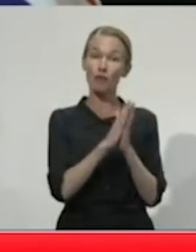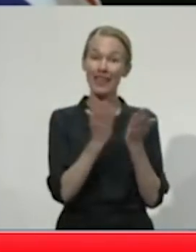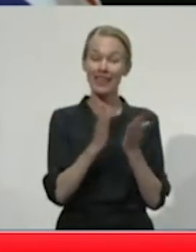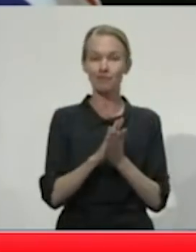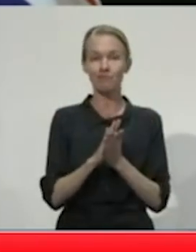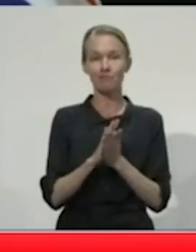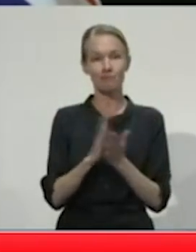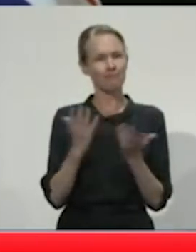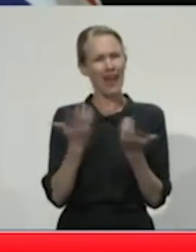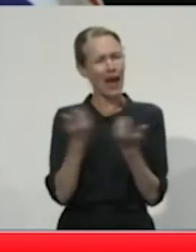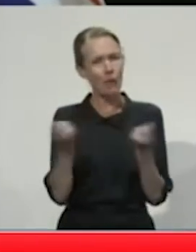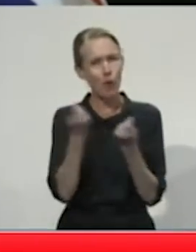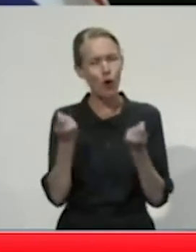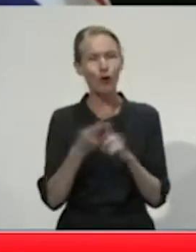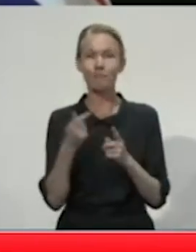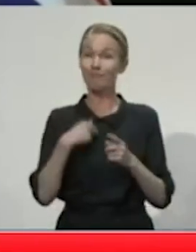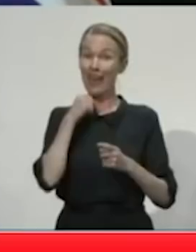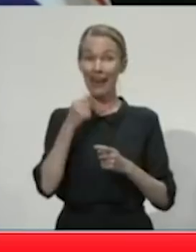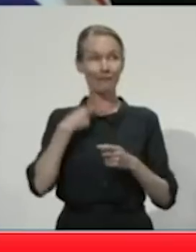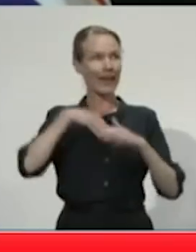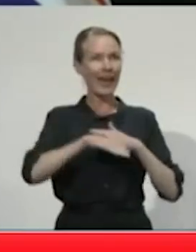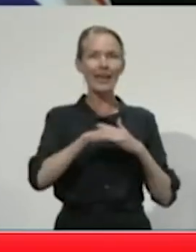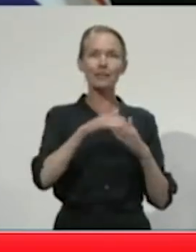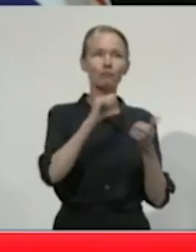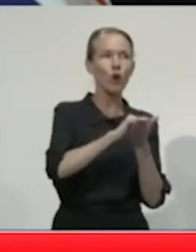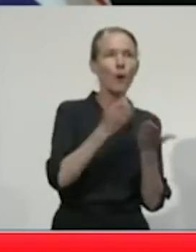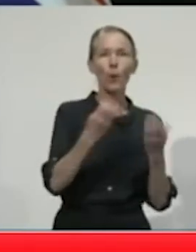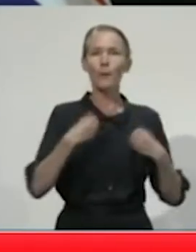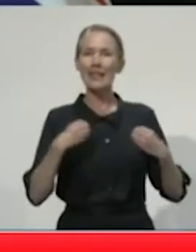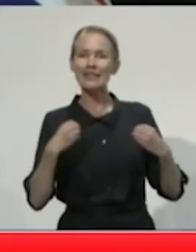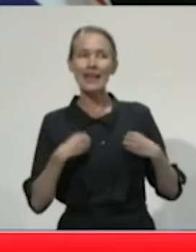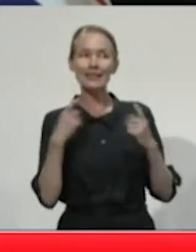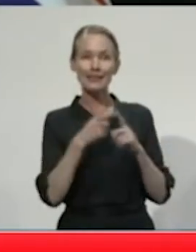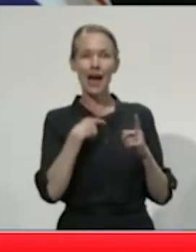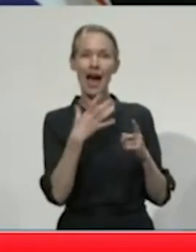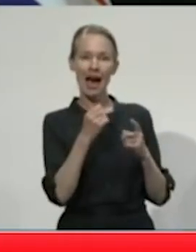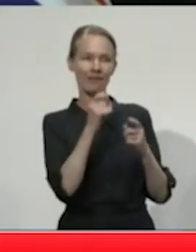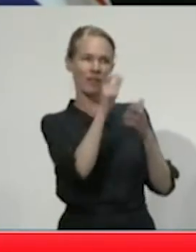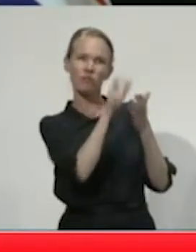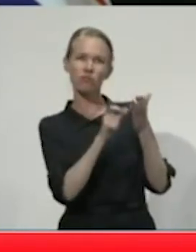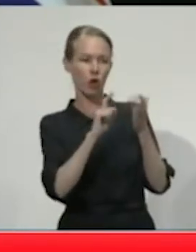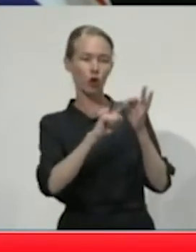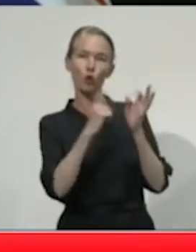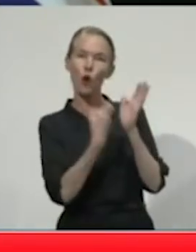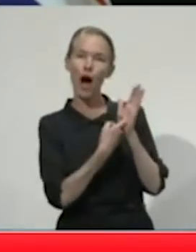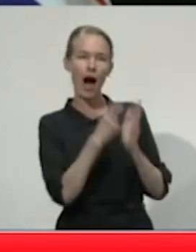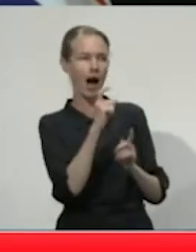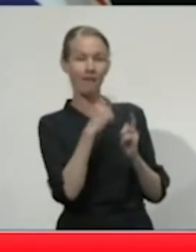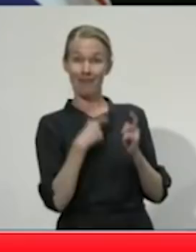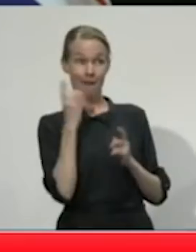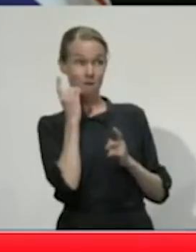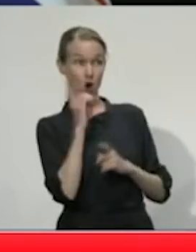at locations that they visit, and those QR codes are based on the nationally used New Zealand business